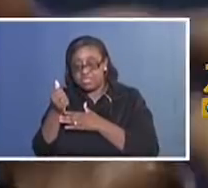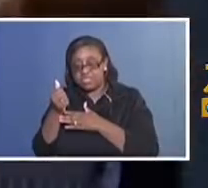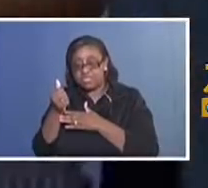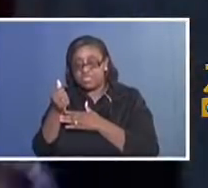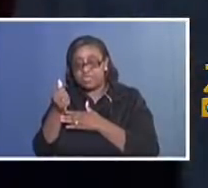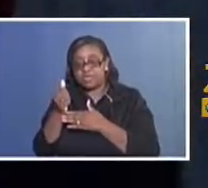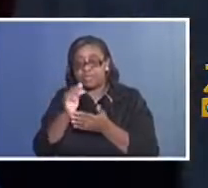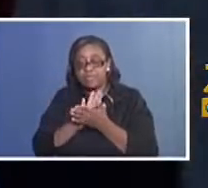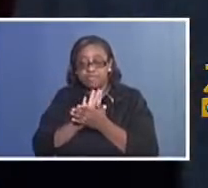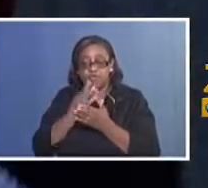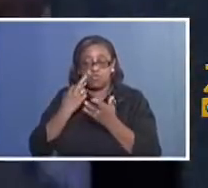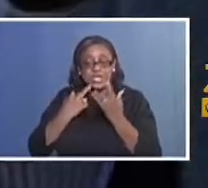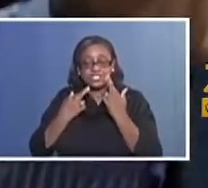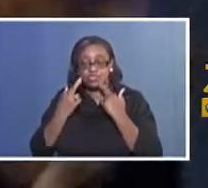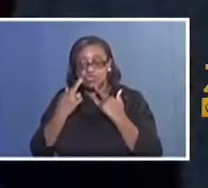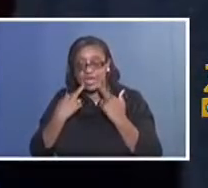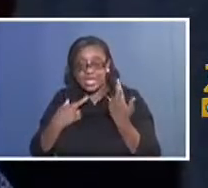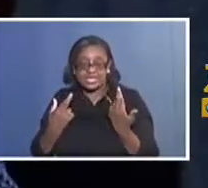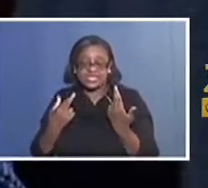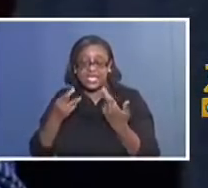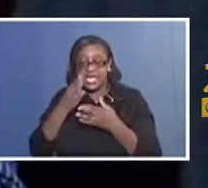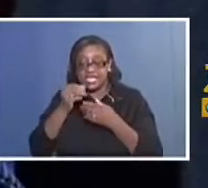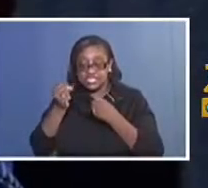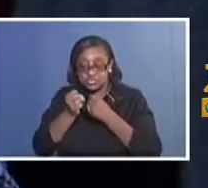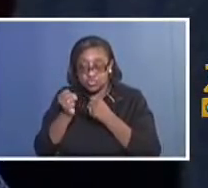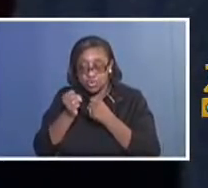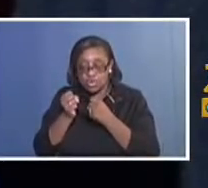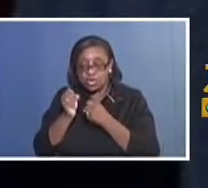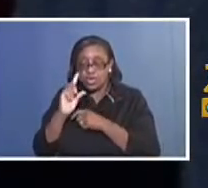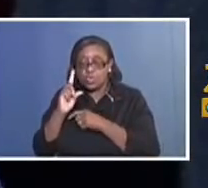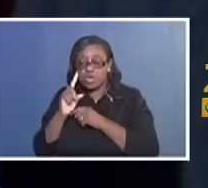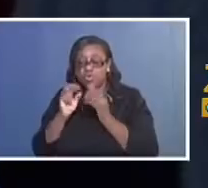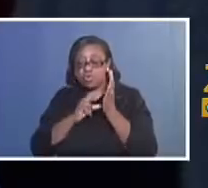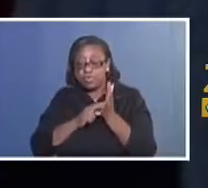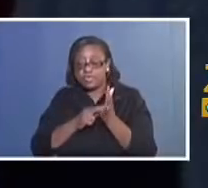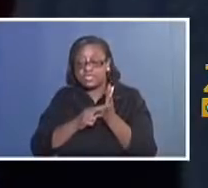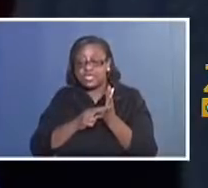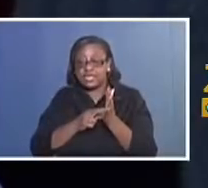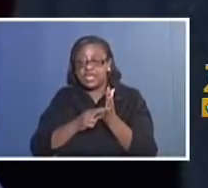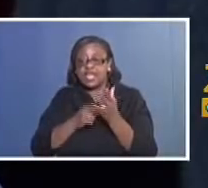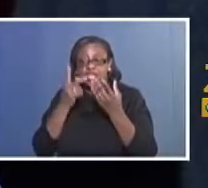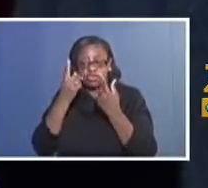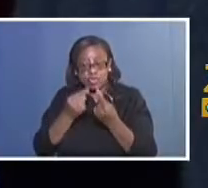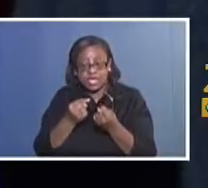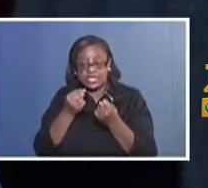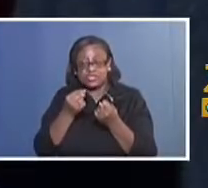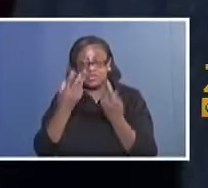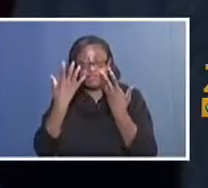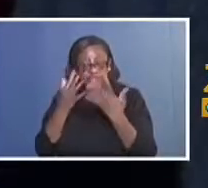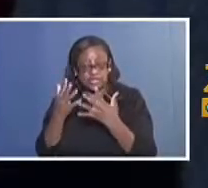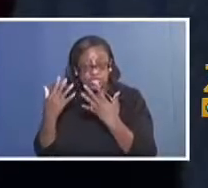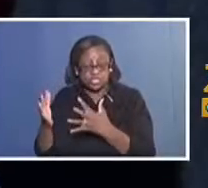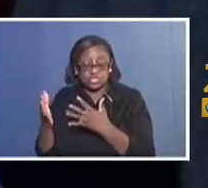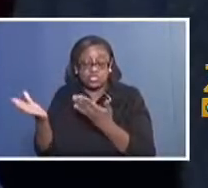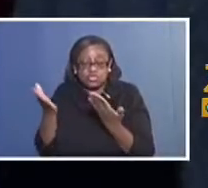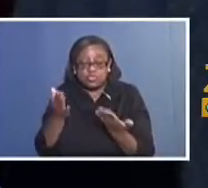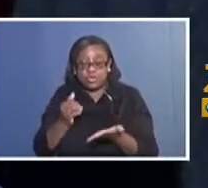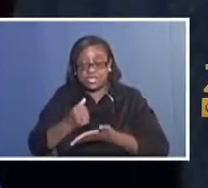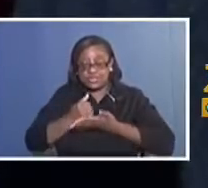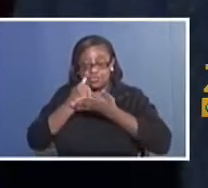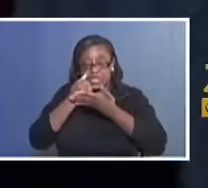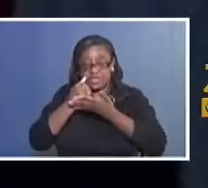the restaurants and the smaller properties where we represent, where we're trying to conclude all of them to try to bring some